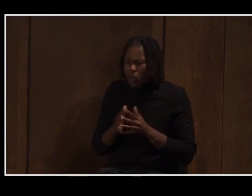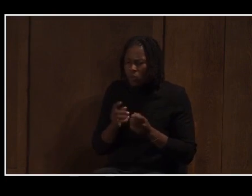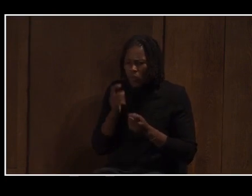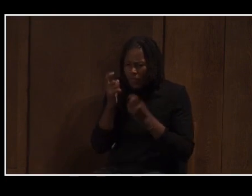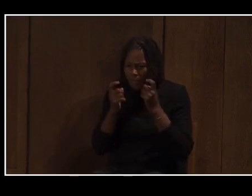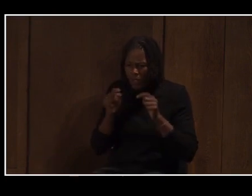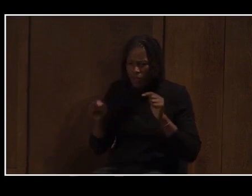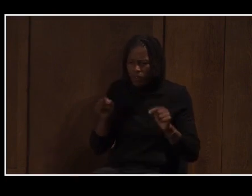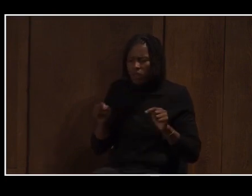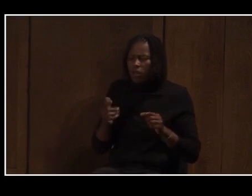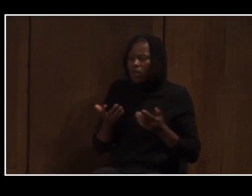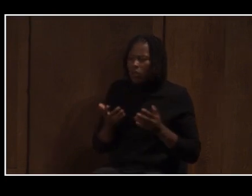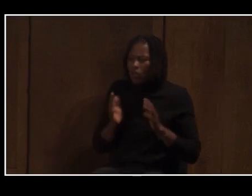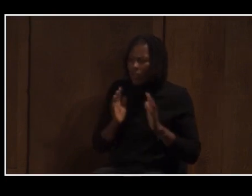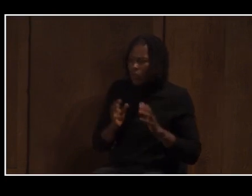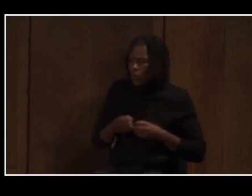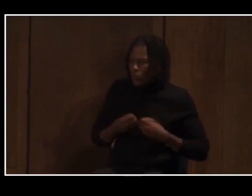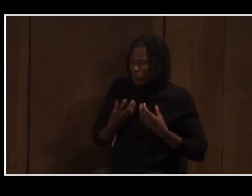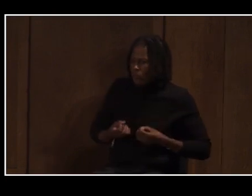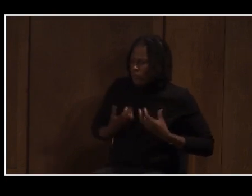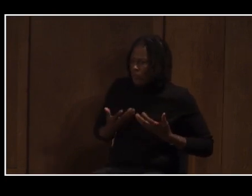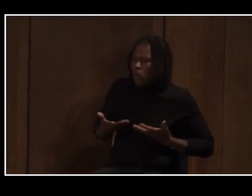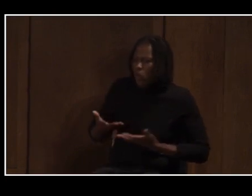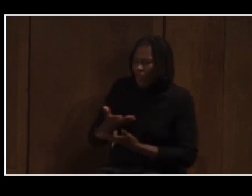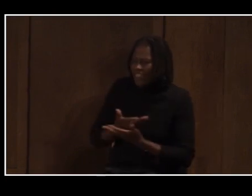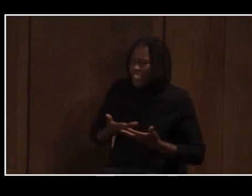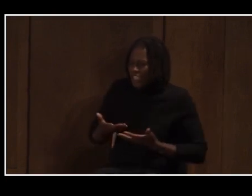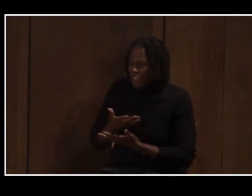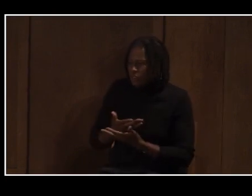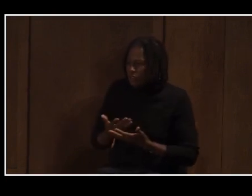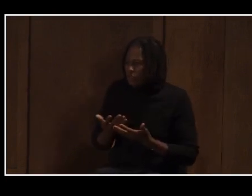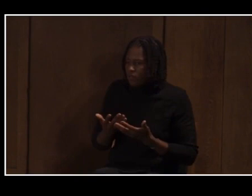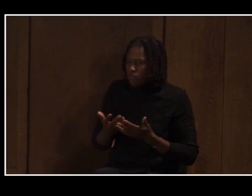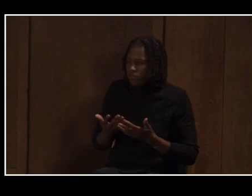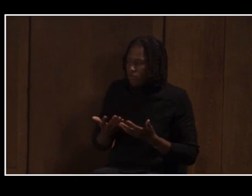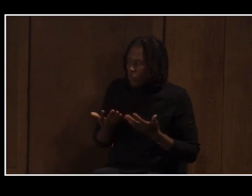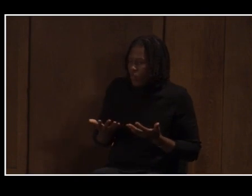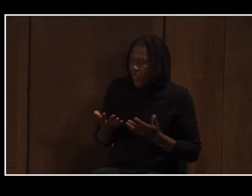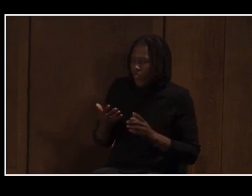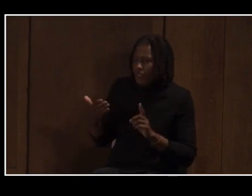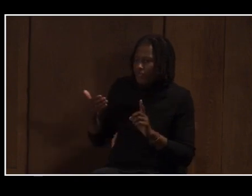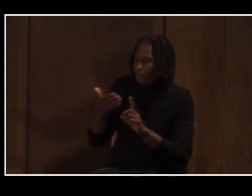collegiate conversation, which is what we're going to be doing today. So the idea is that